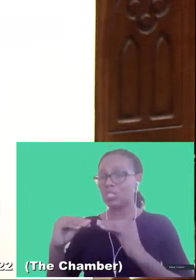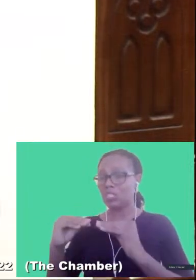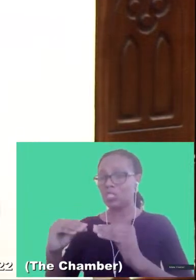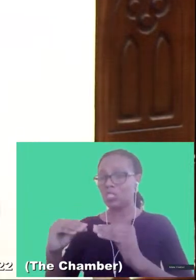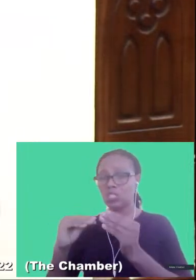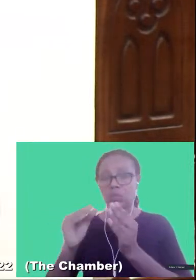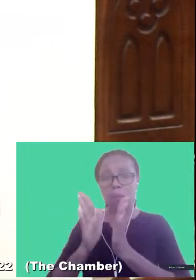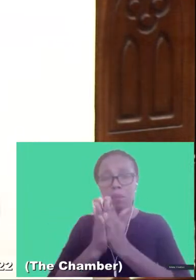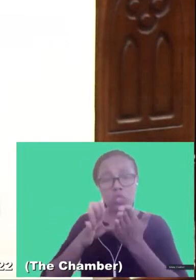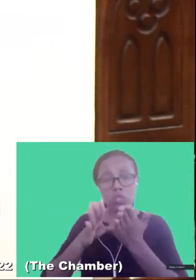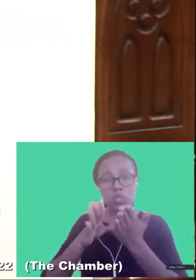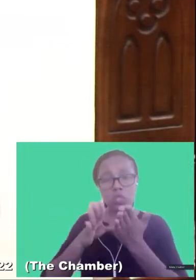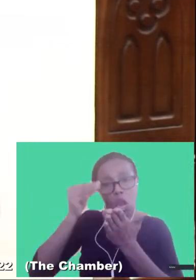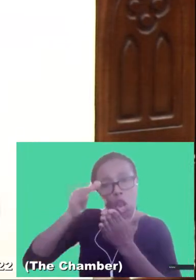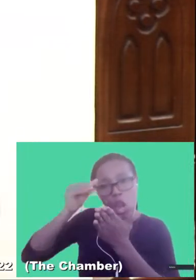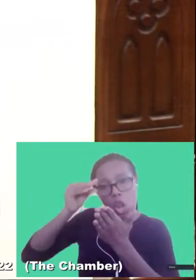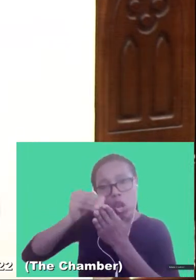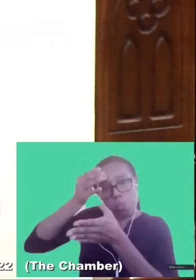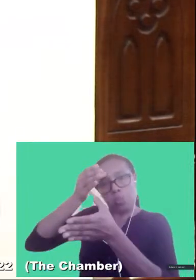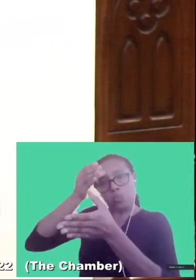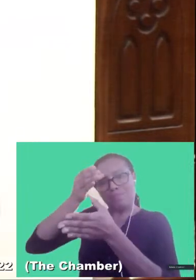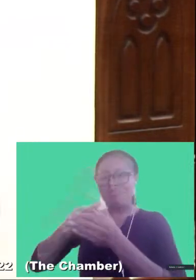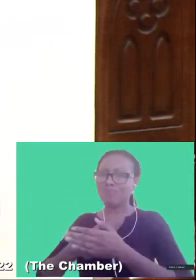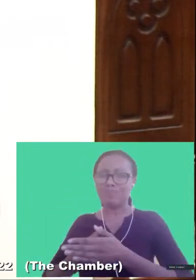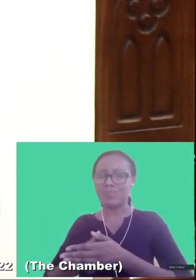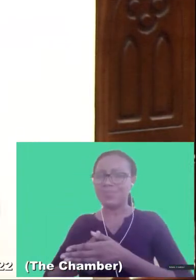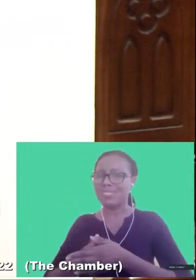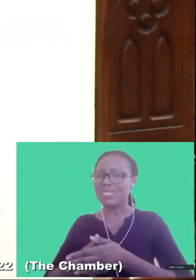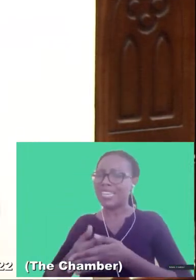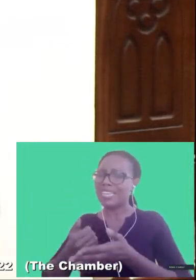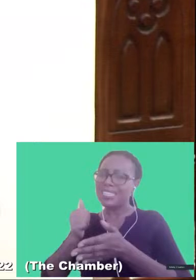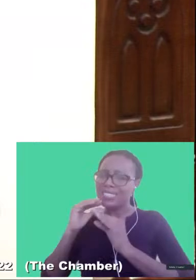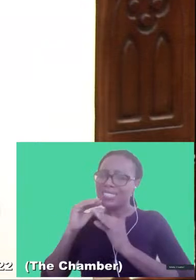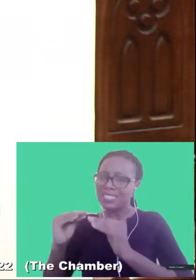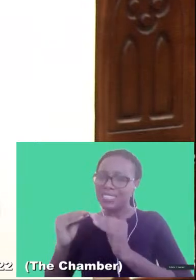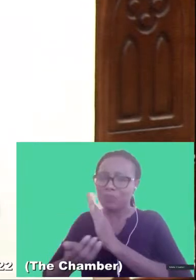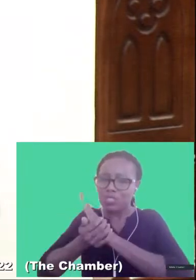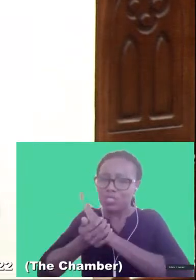completion of jobs, as long as the blueprint is available,